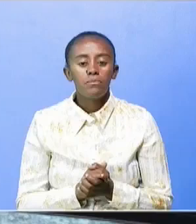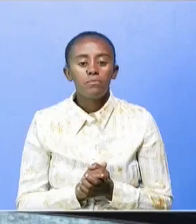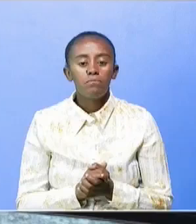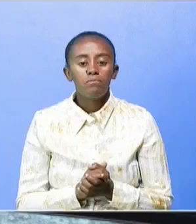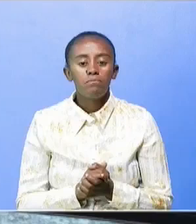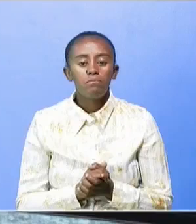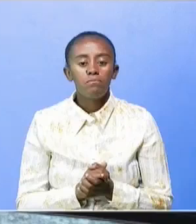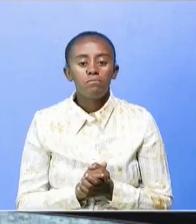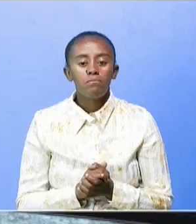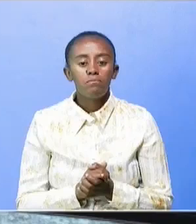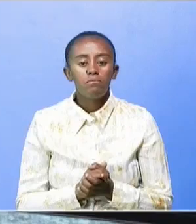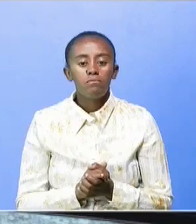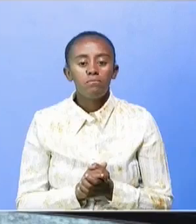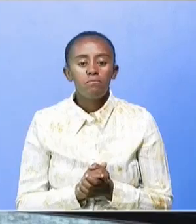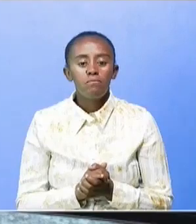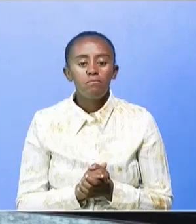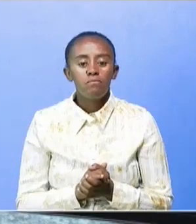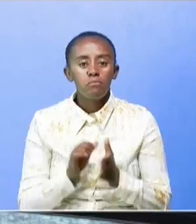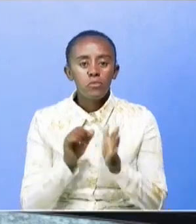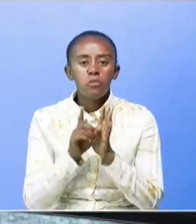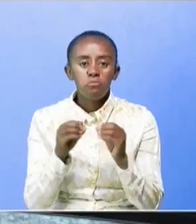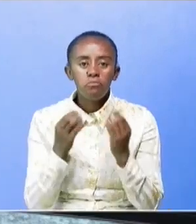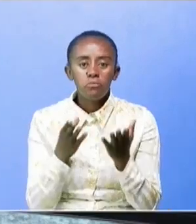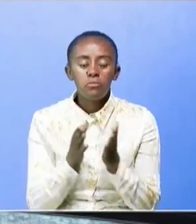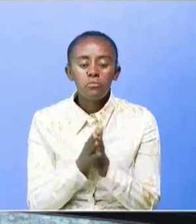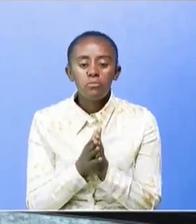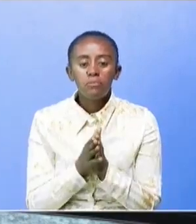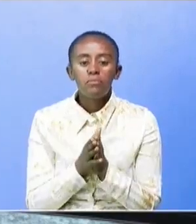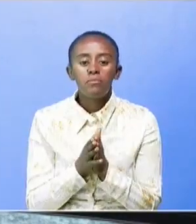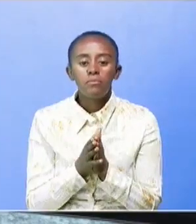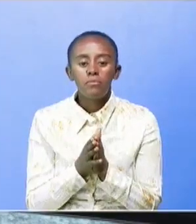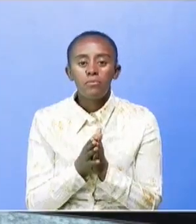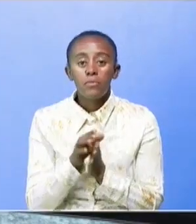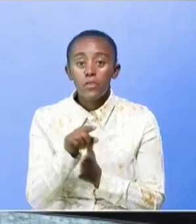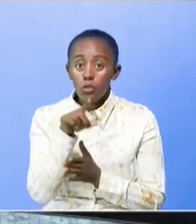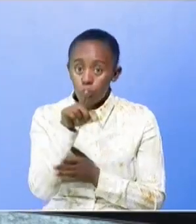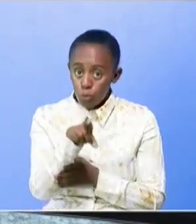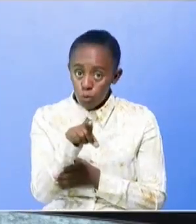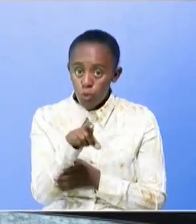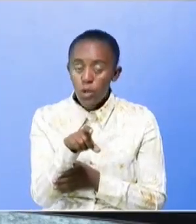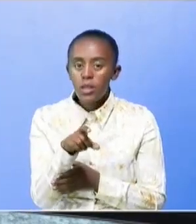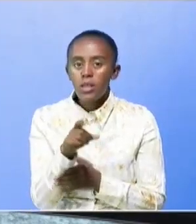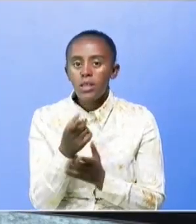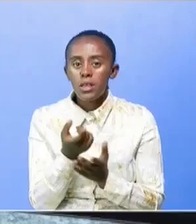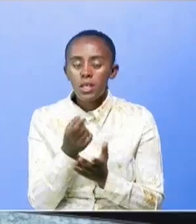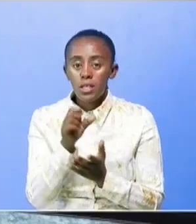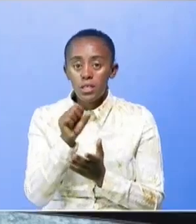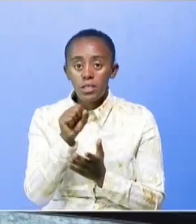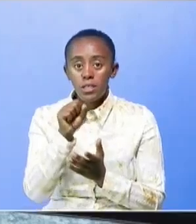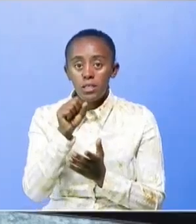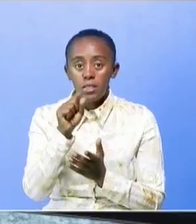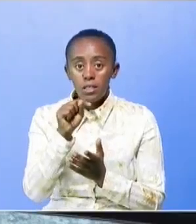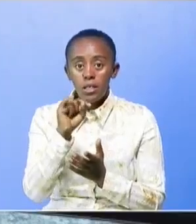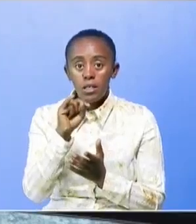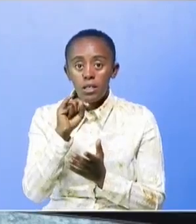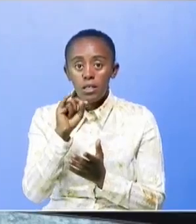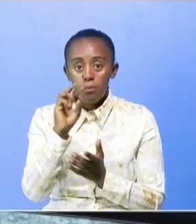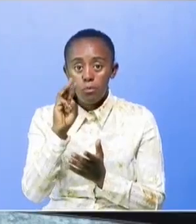For example, let's give an example here. You should stimulate your,